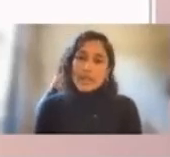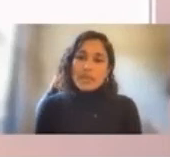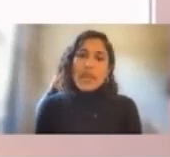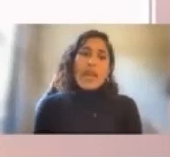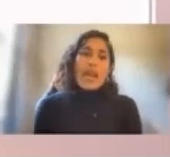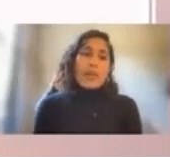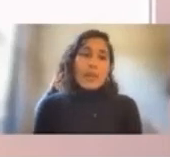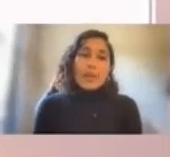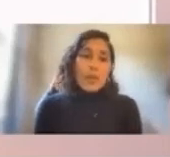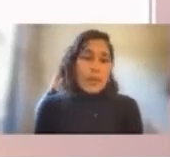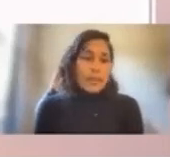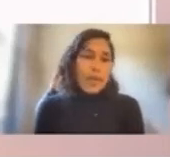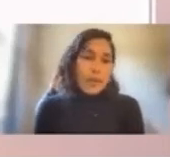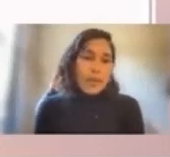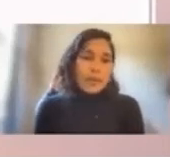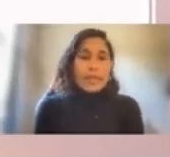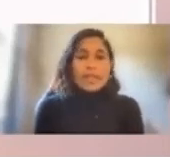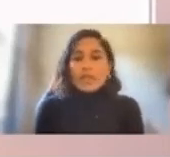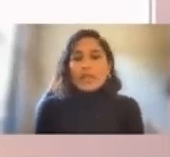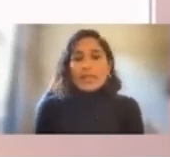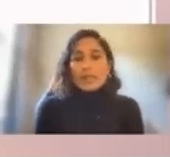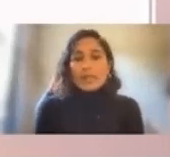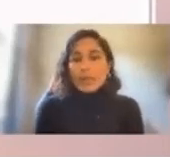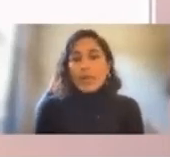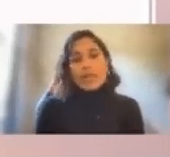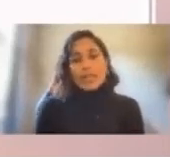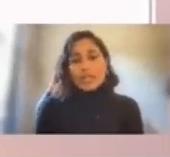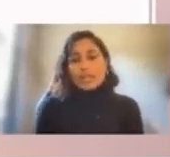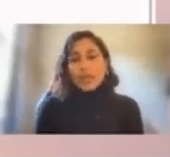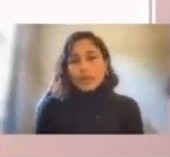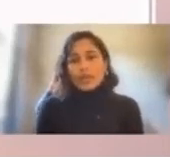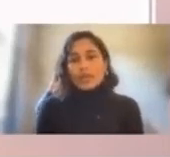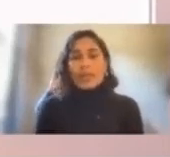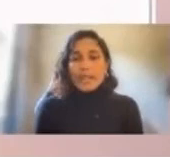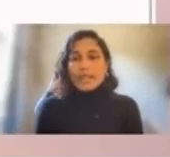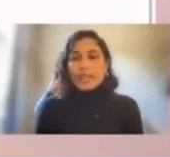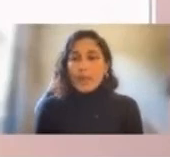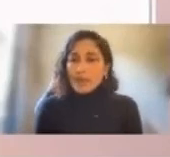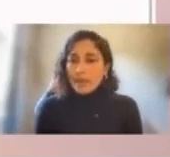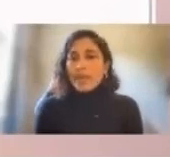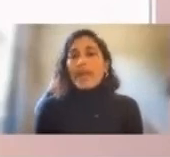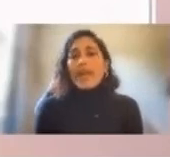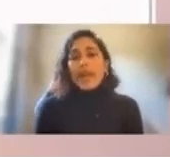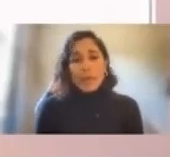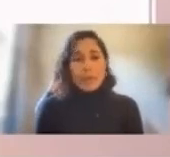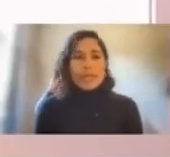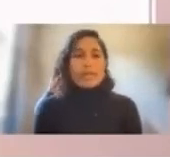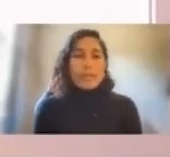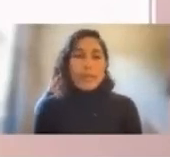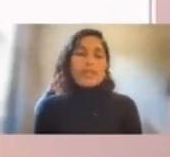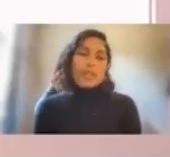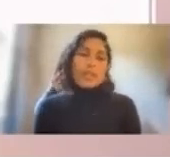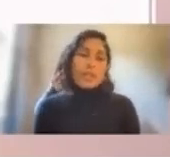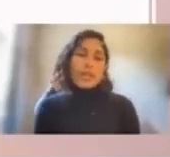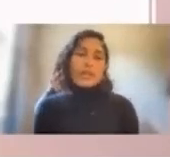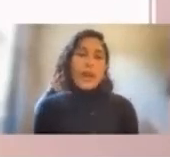share needles and report poor mental health. These strengths may support older injecting drug users in managing their own health and well-being